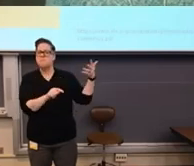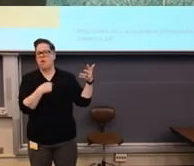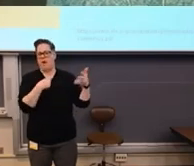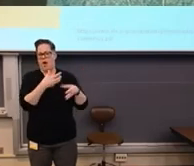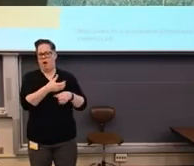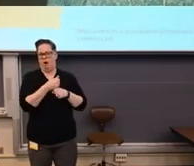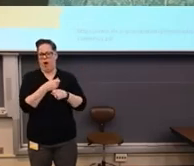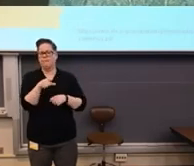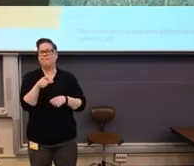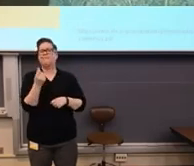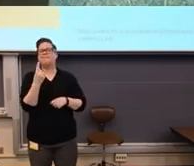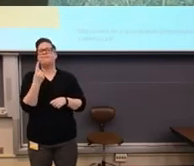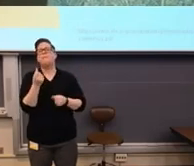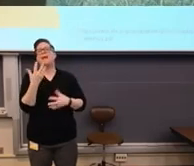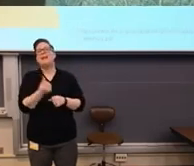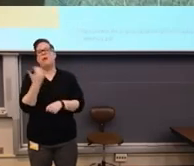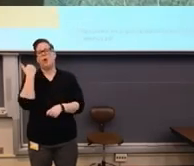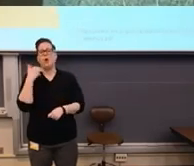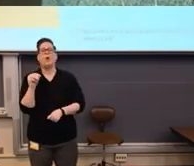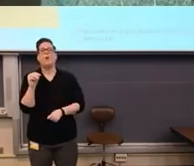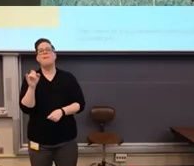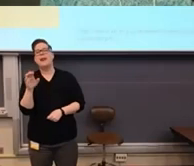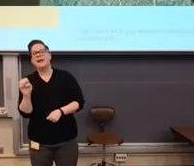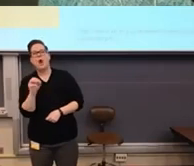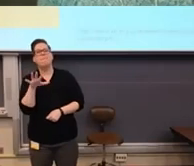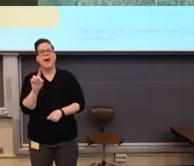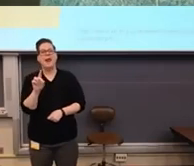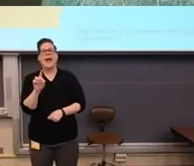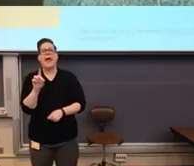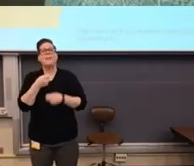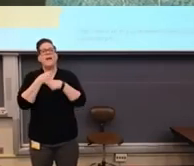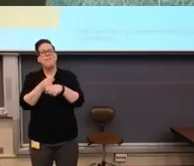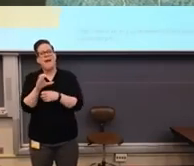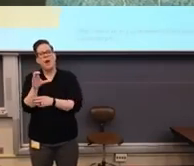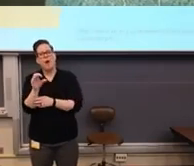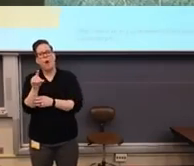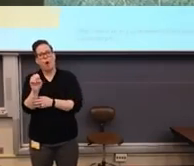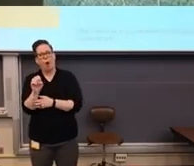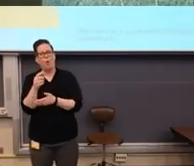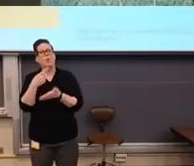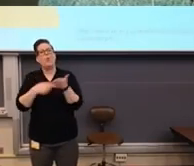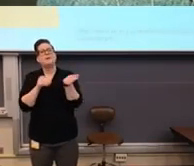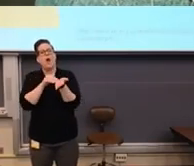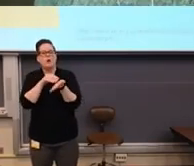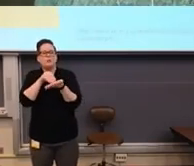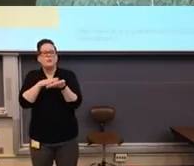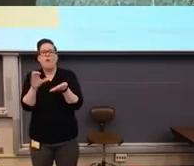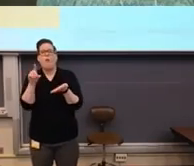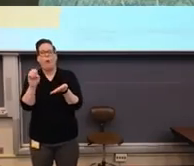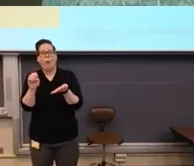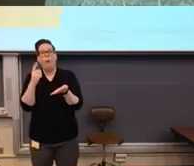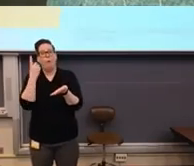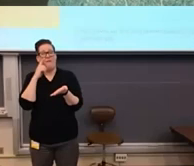ago, Centers for Medicare and Medicaid came up with a code that physicians could use to